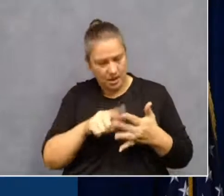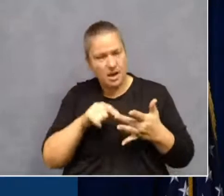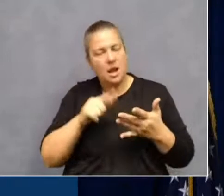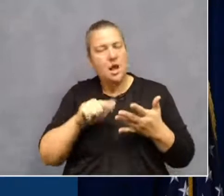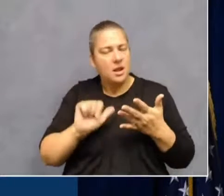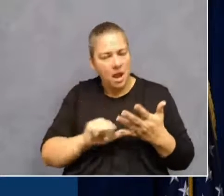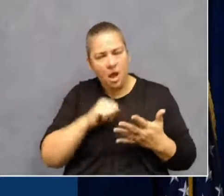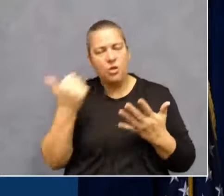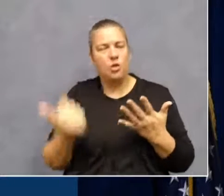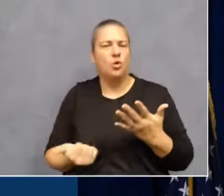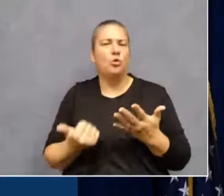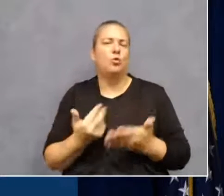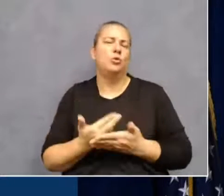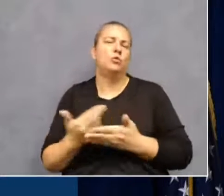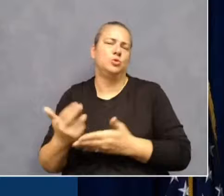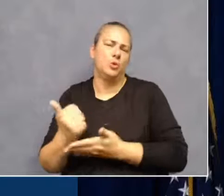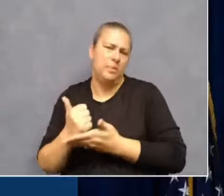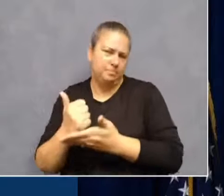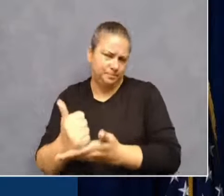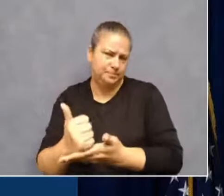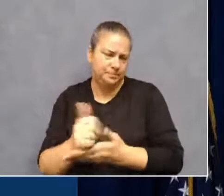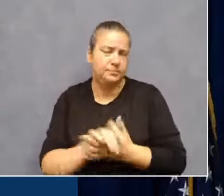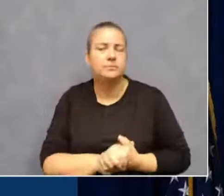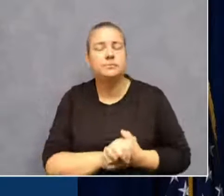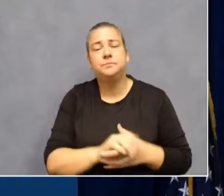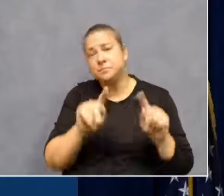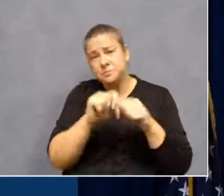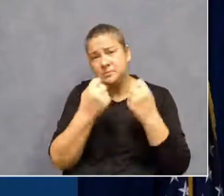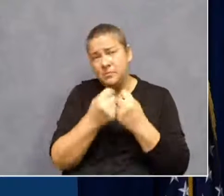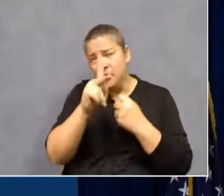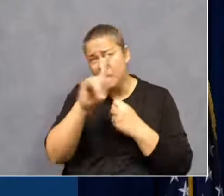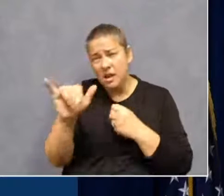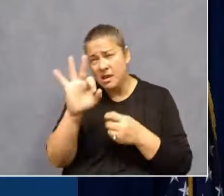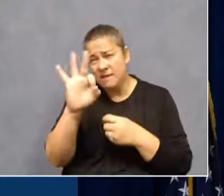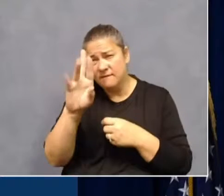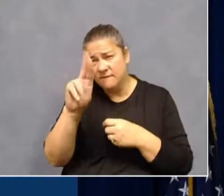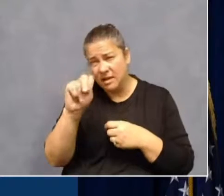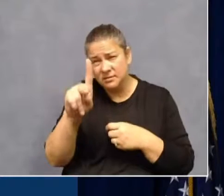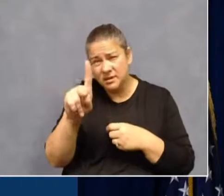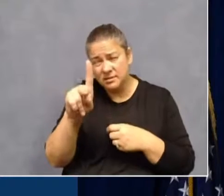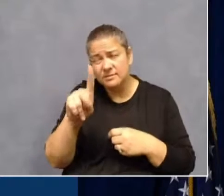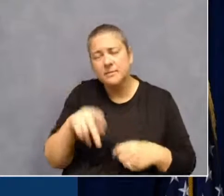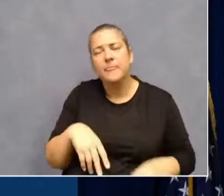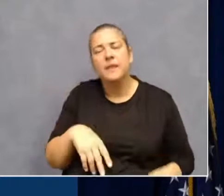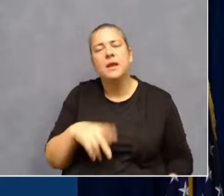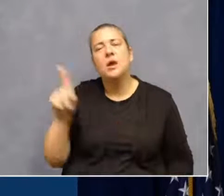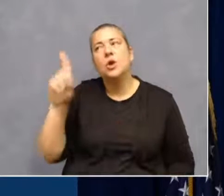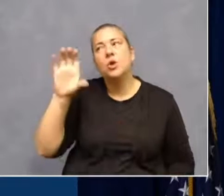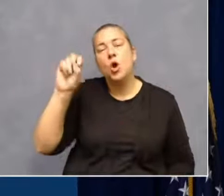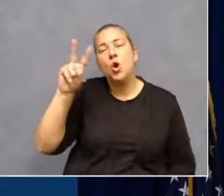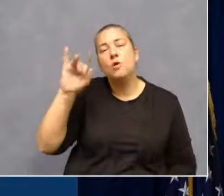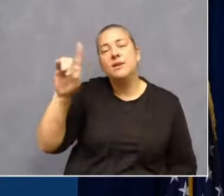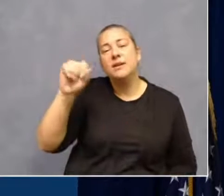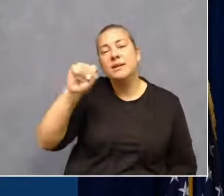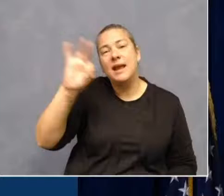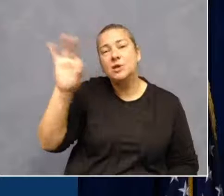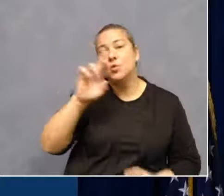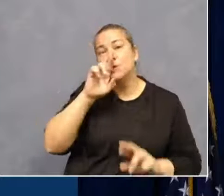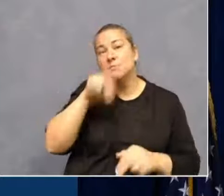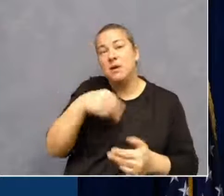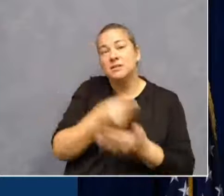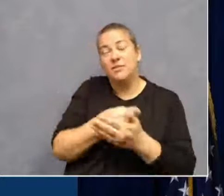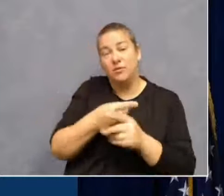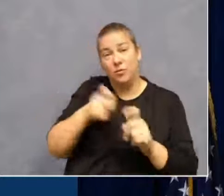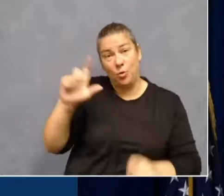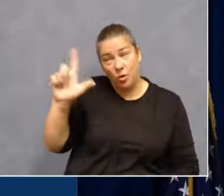Some other resources include Team Kentucky Fund that can be used for utilities as well, the COVID-19 response funds in Louisville and Lexington,